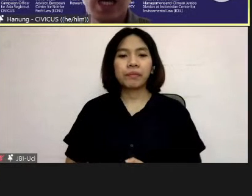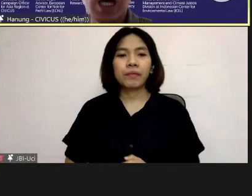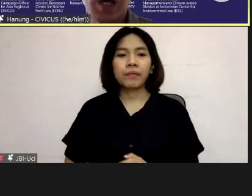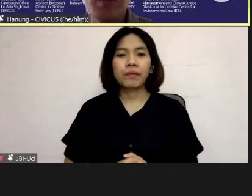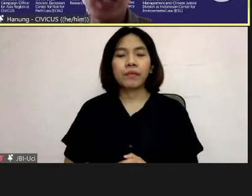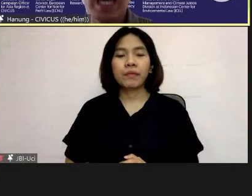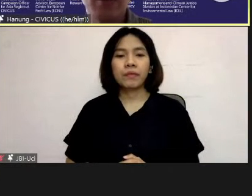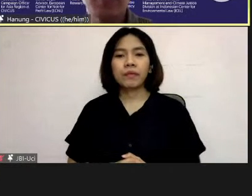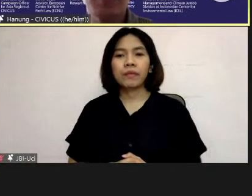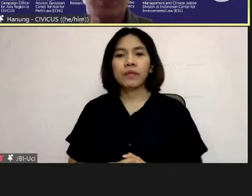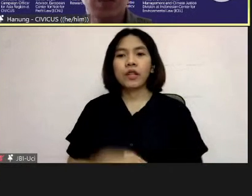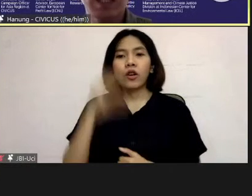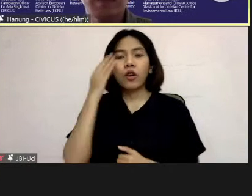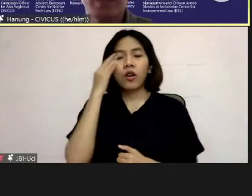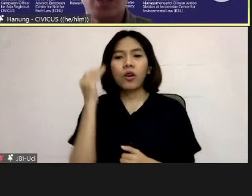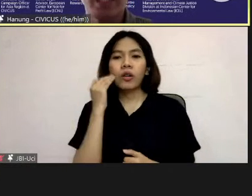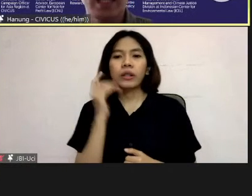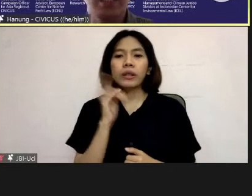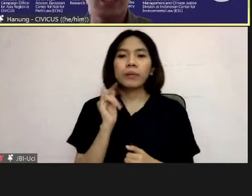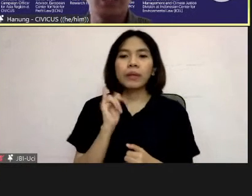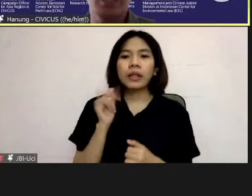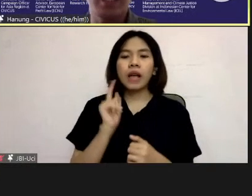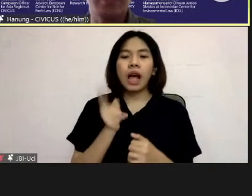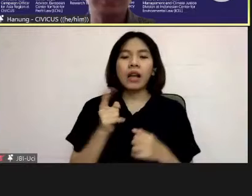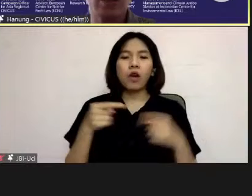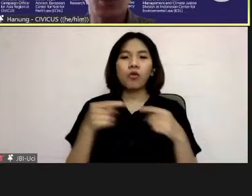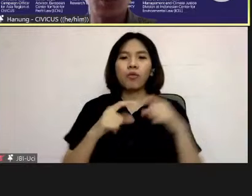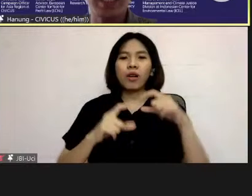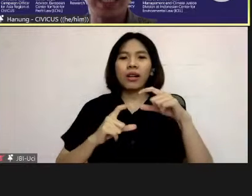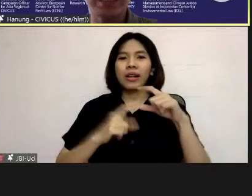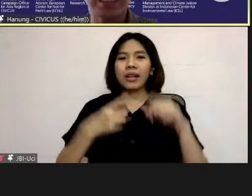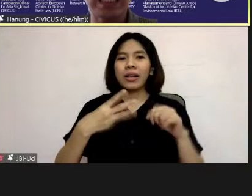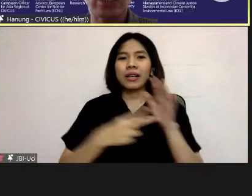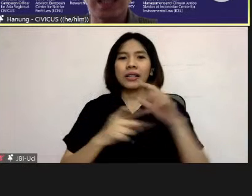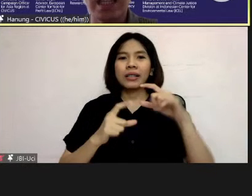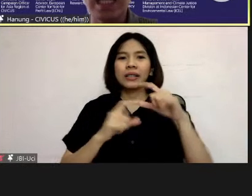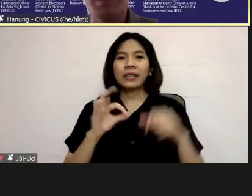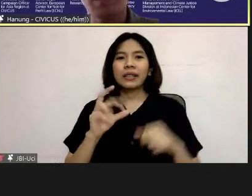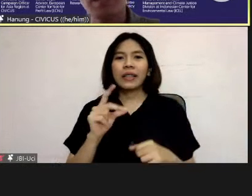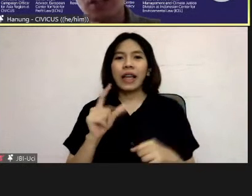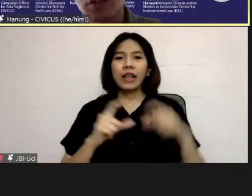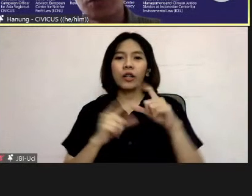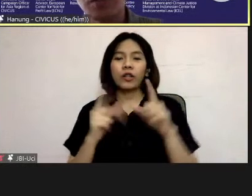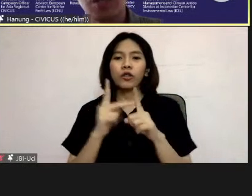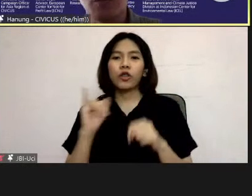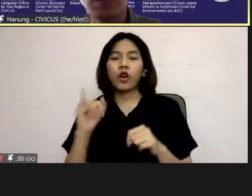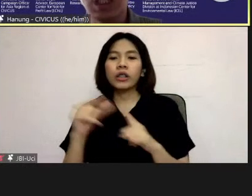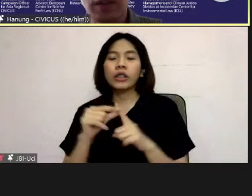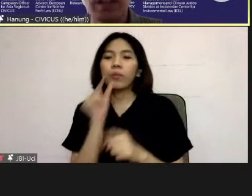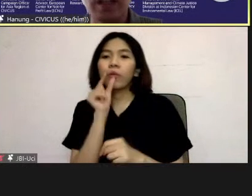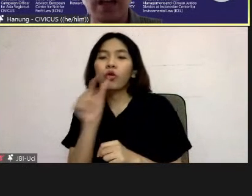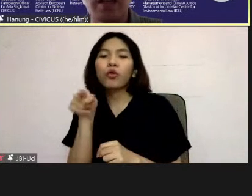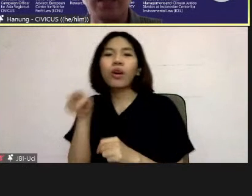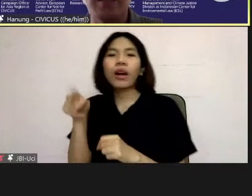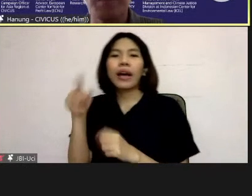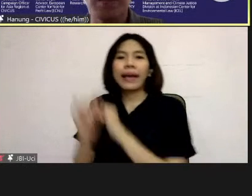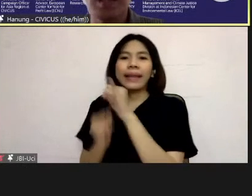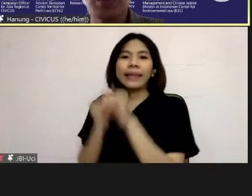for putting heavy censorship in South Korean internet content that becoming the concern of